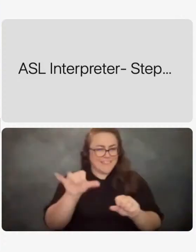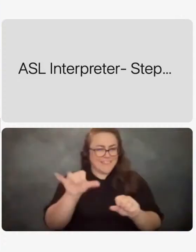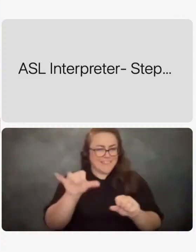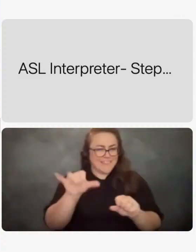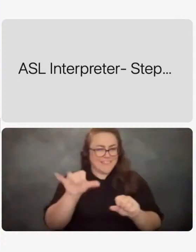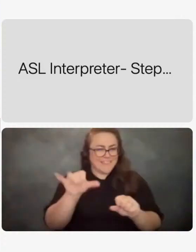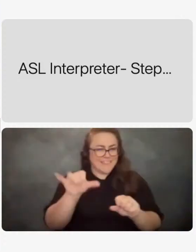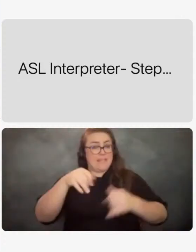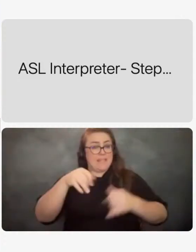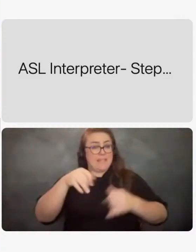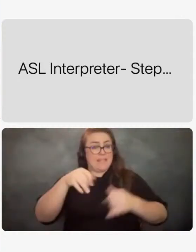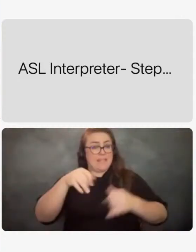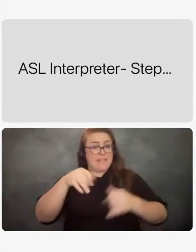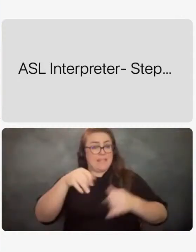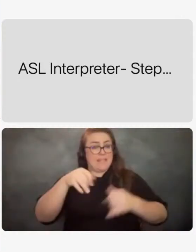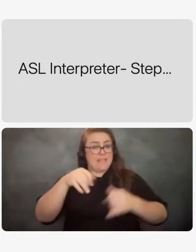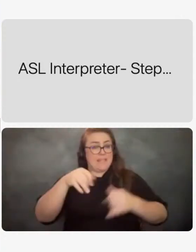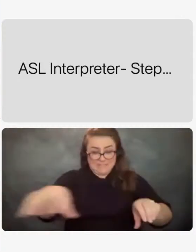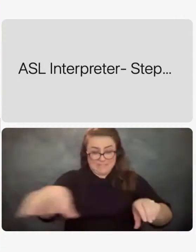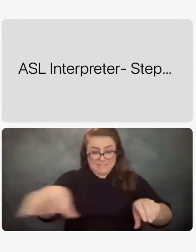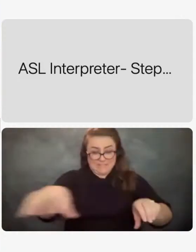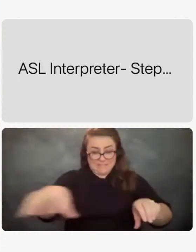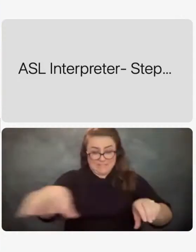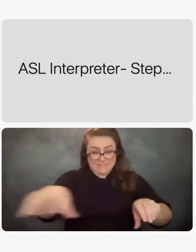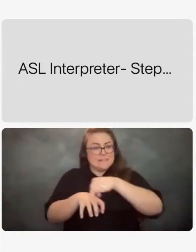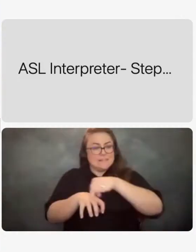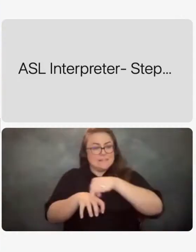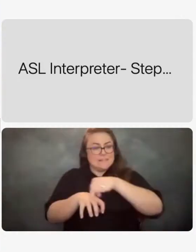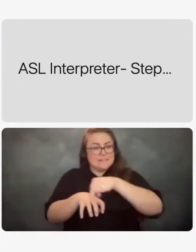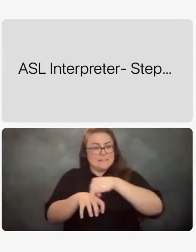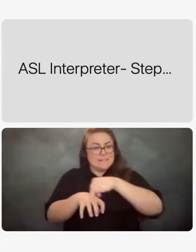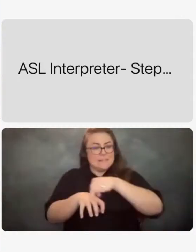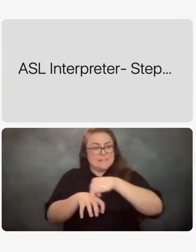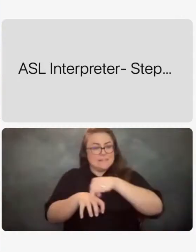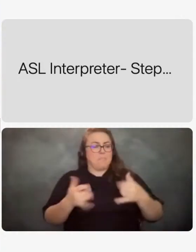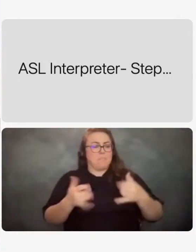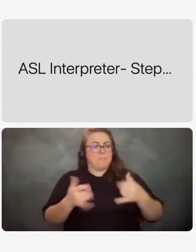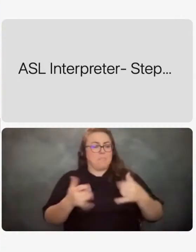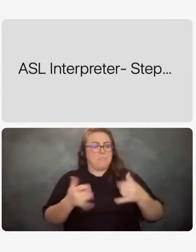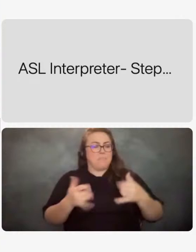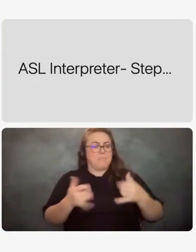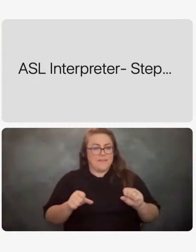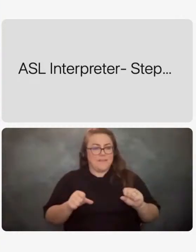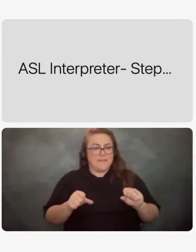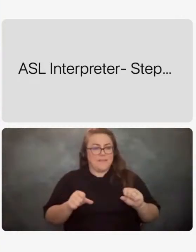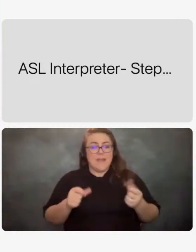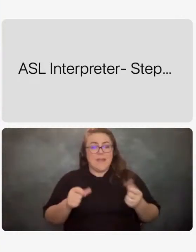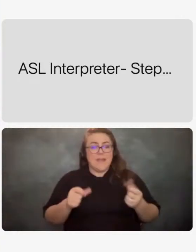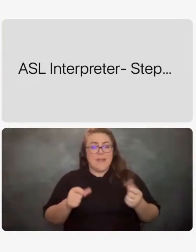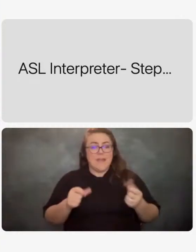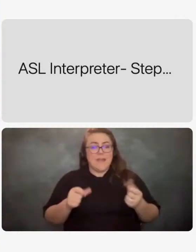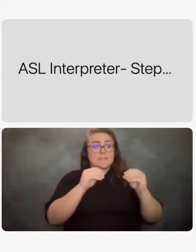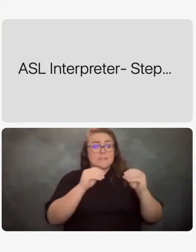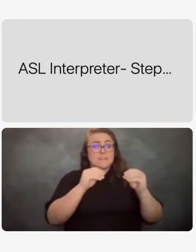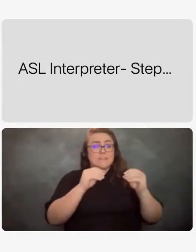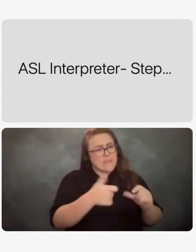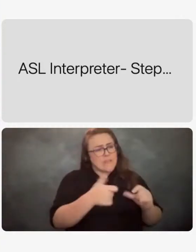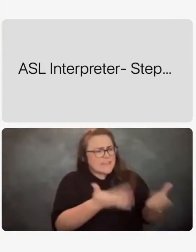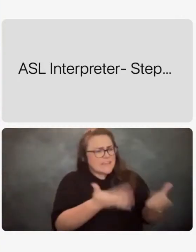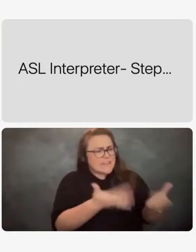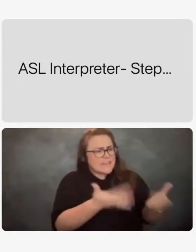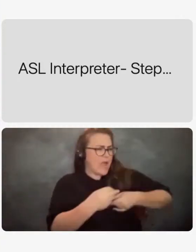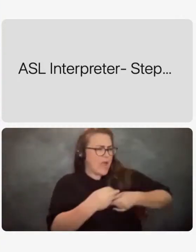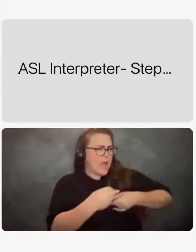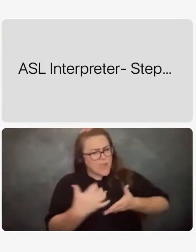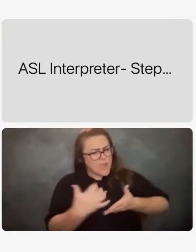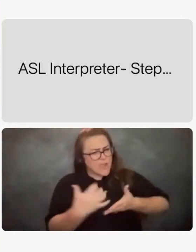play equipment and bring the kids out and bring a class out. You could read, teach, and then you have lots of